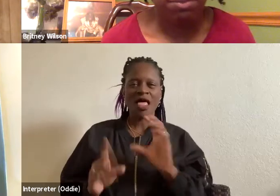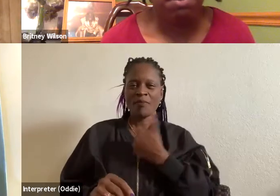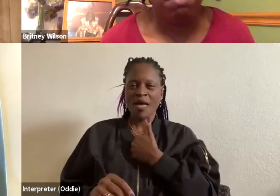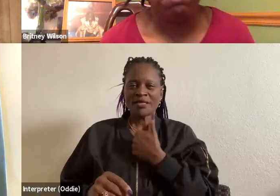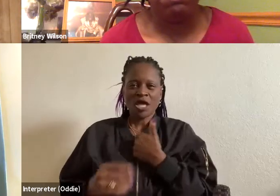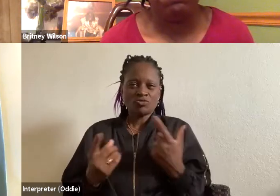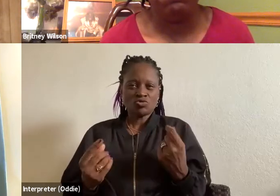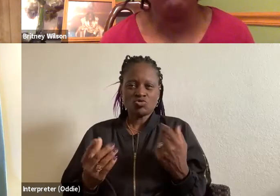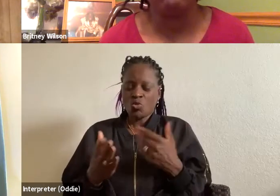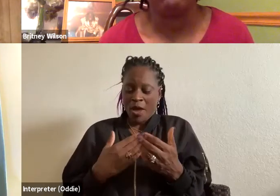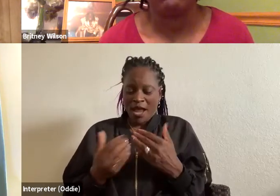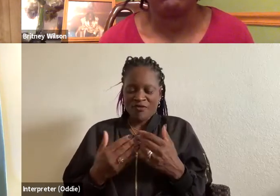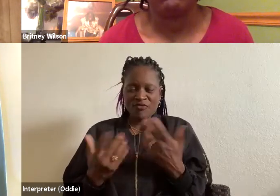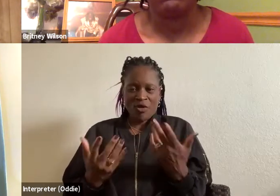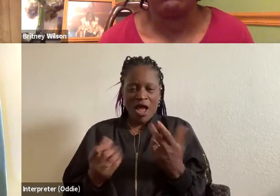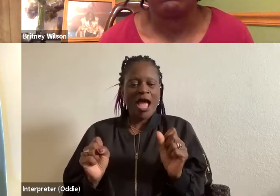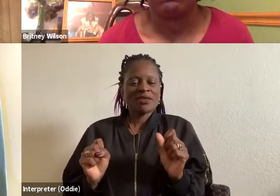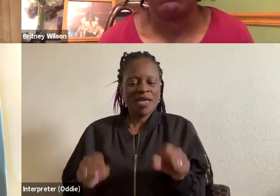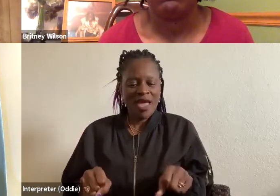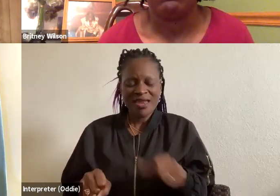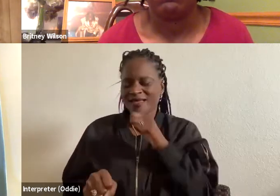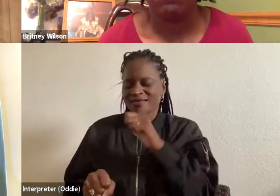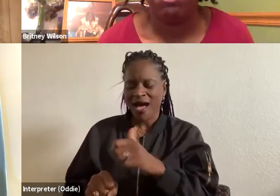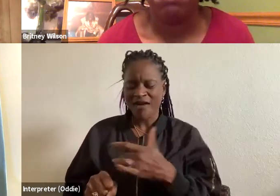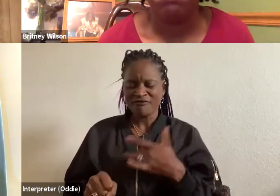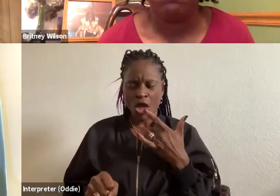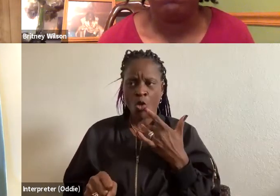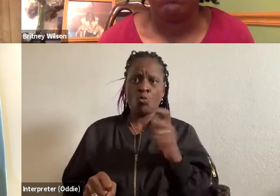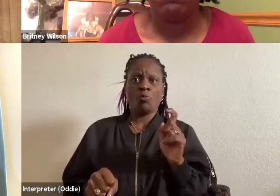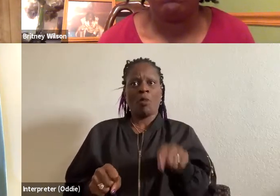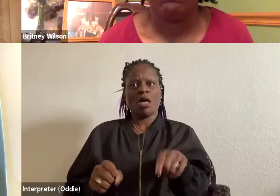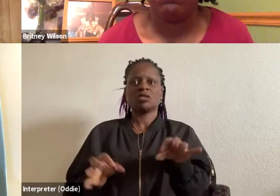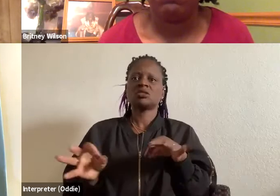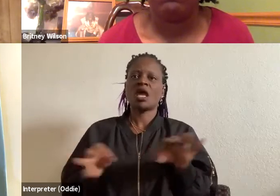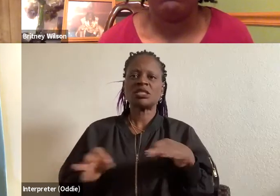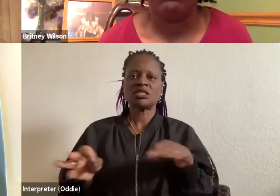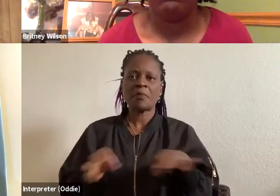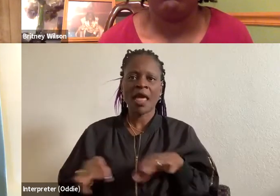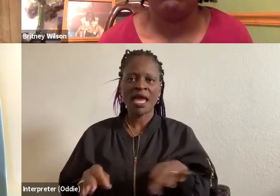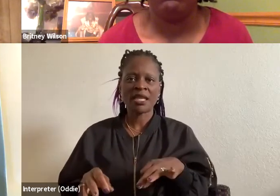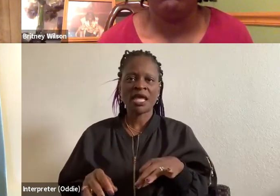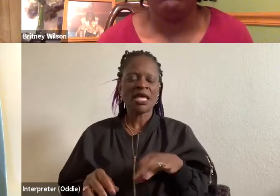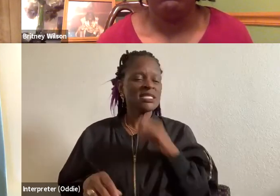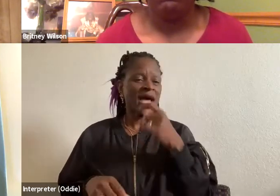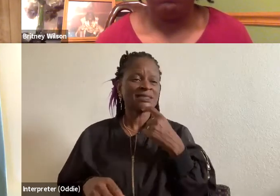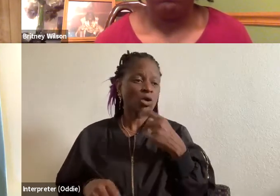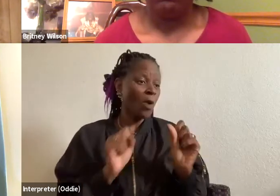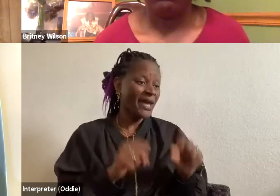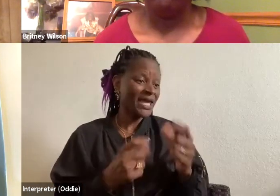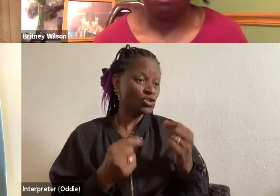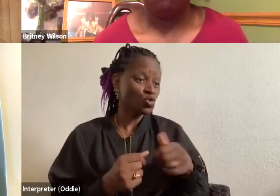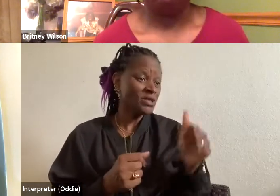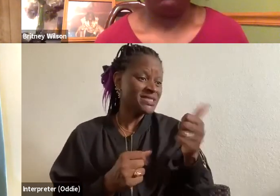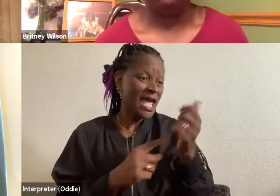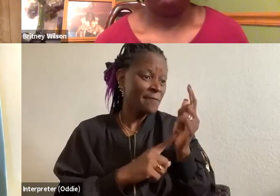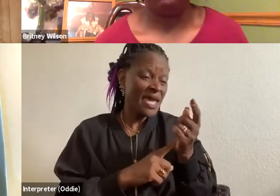like explain it away to people or say, you know, I can do this thing for 10 minutes, but that's it. Then I got to get back to work. And it's